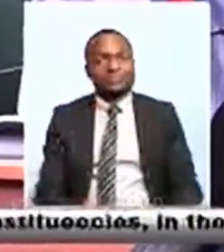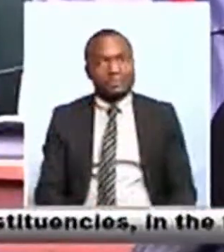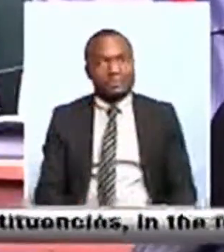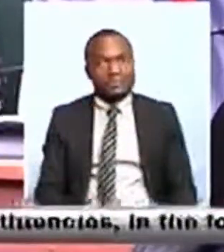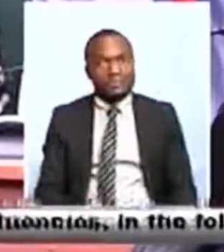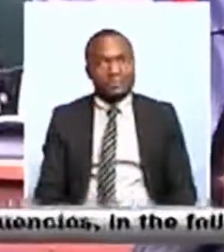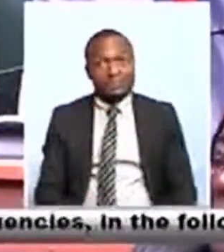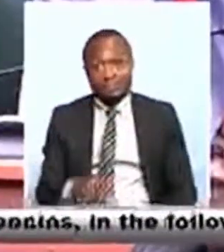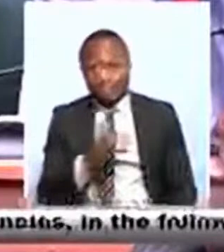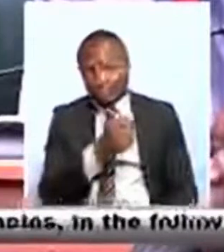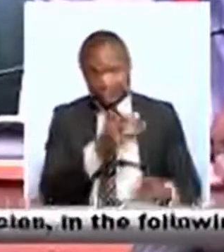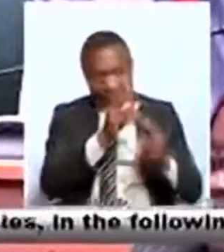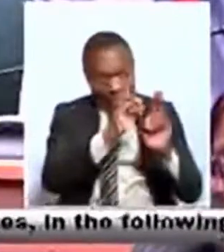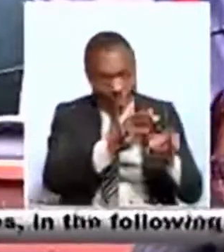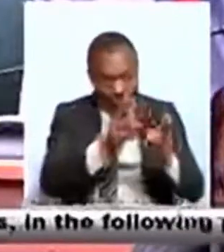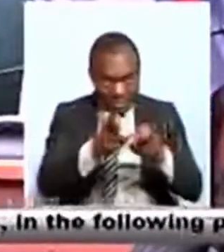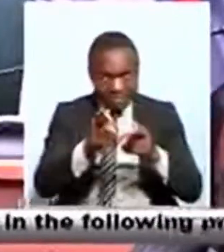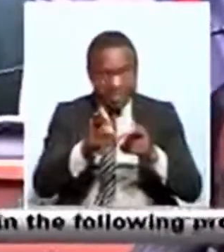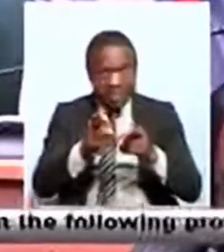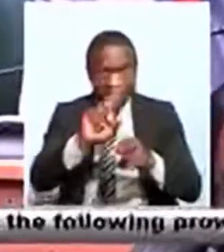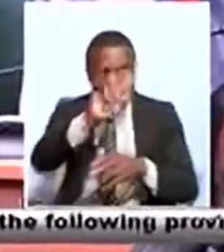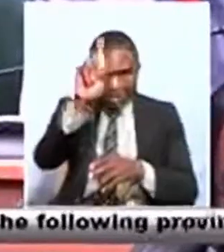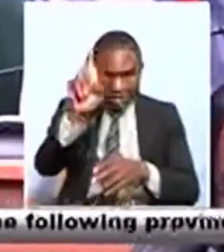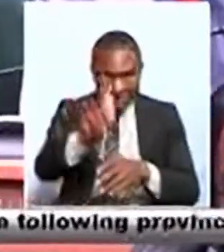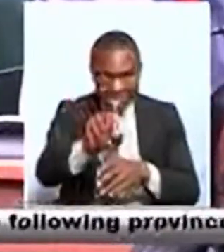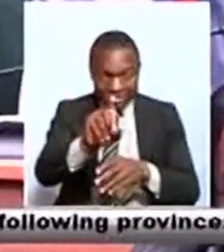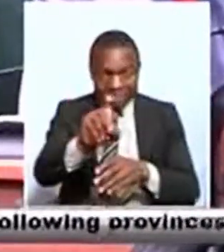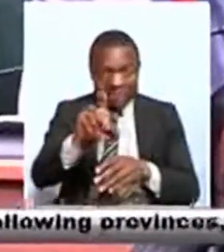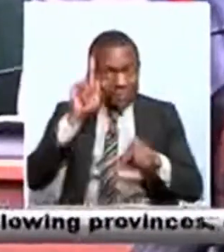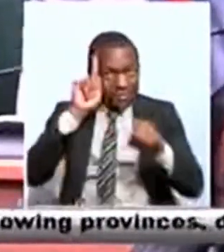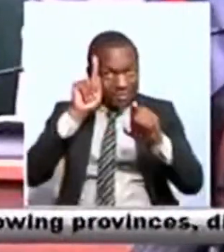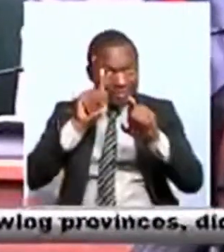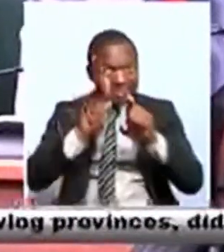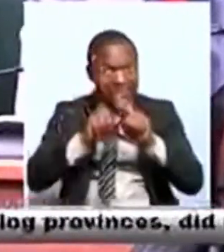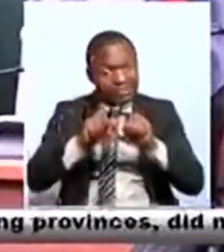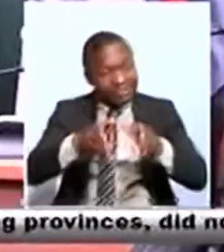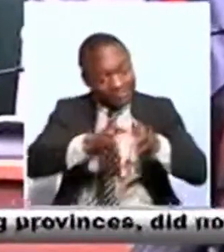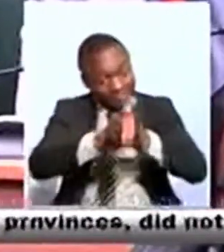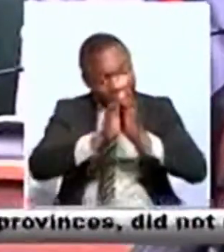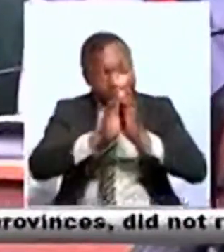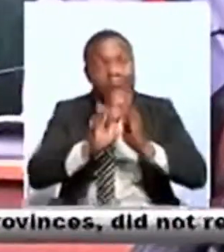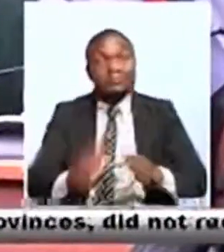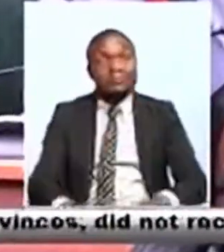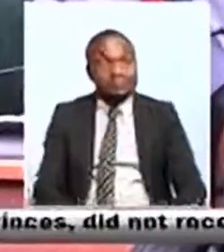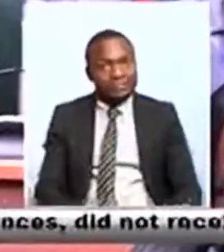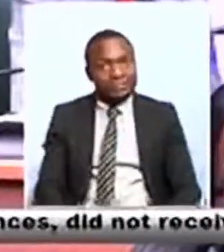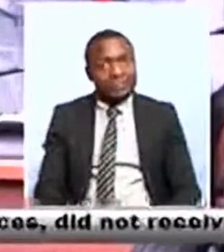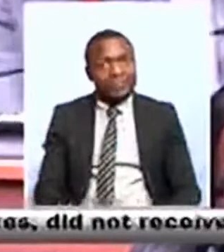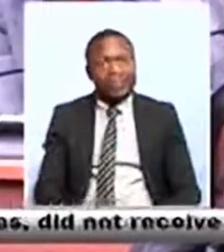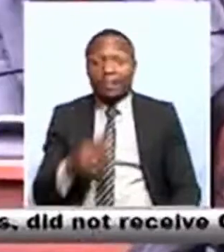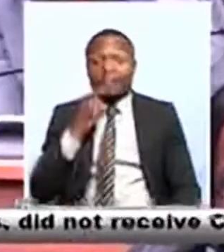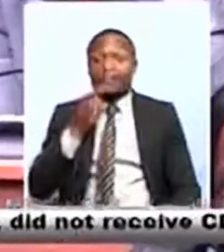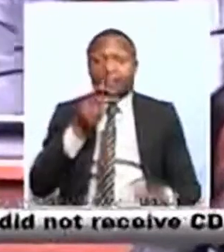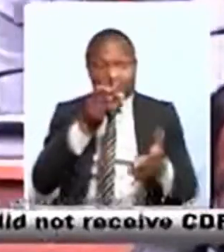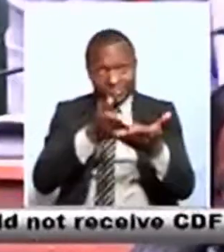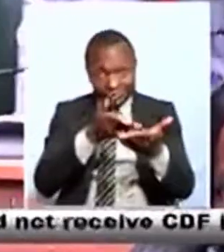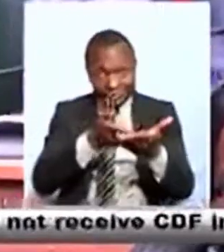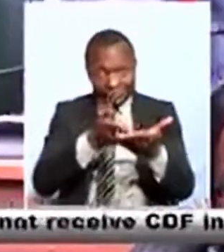So in answering the question my dear brothers asked, I am confirming here